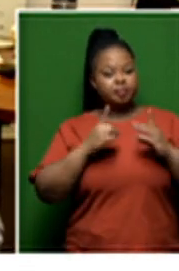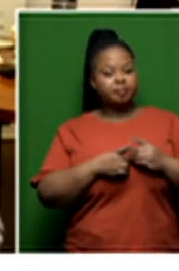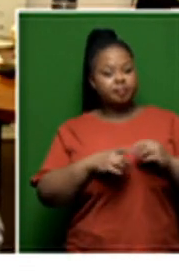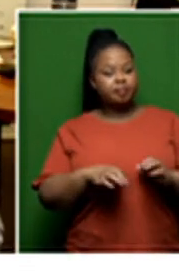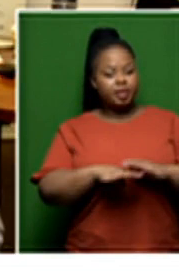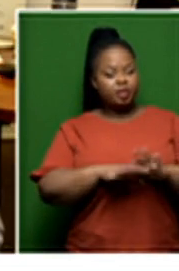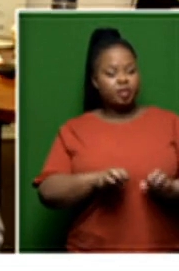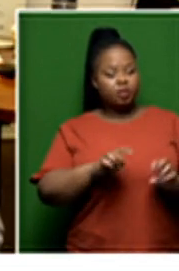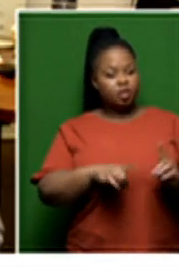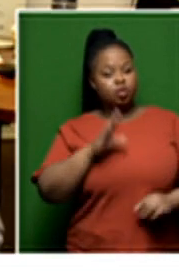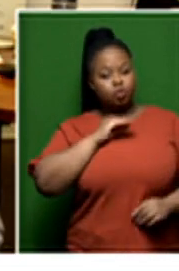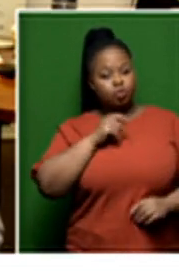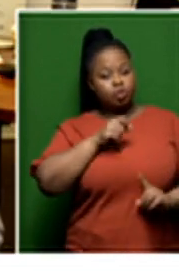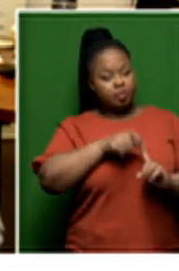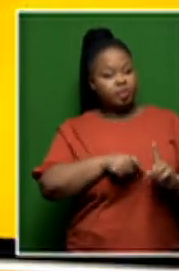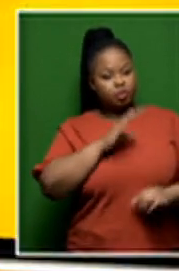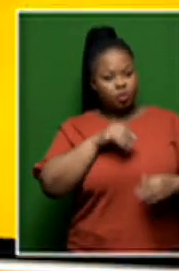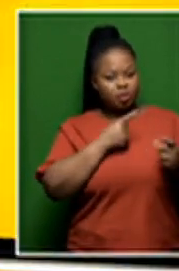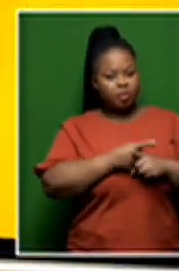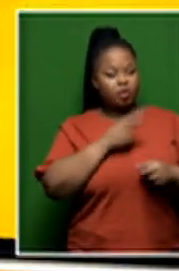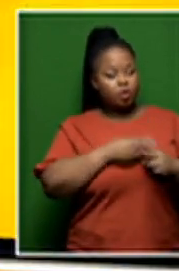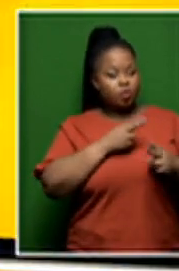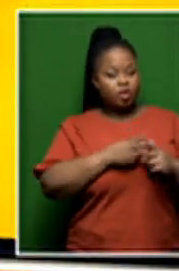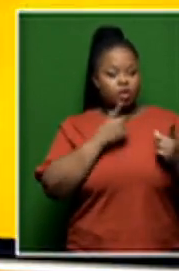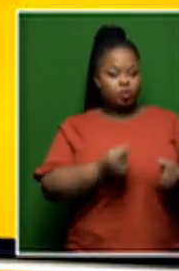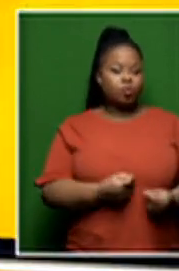Education spokesperson, talking to us about the work being done to